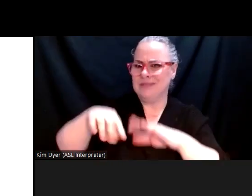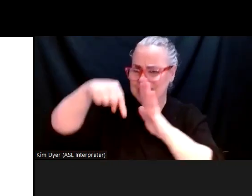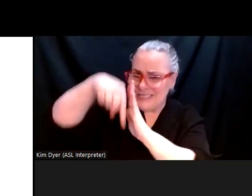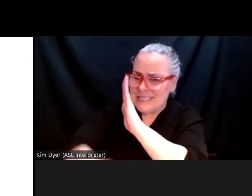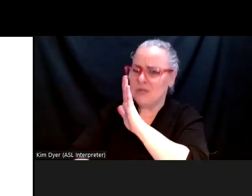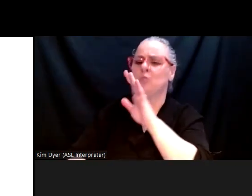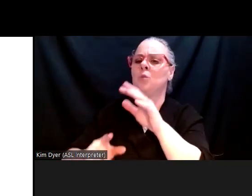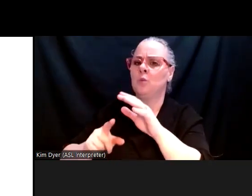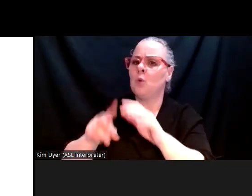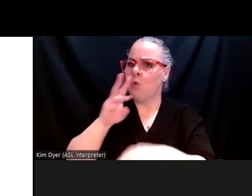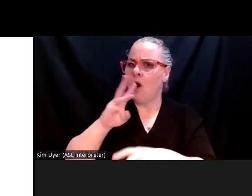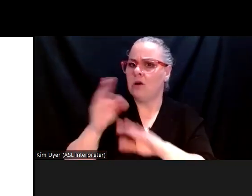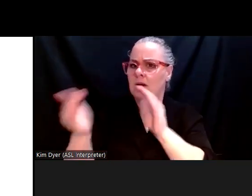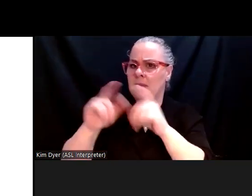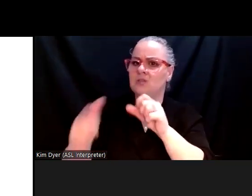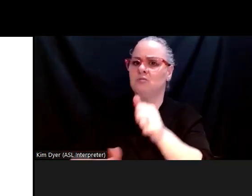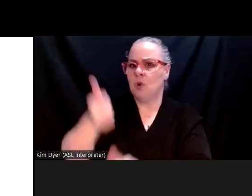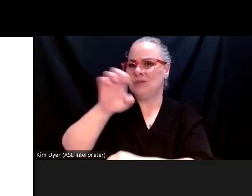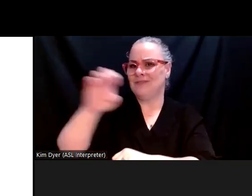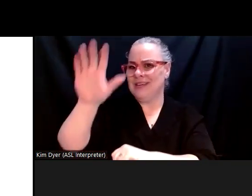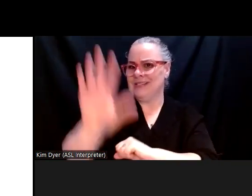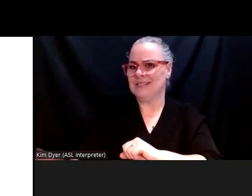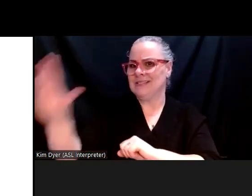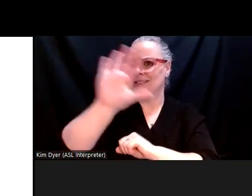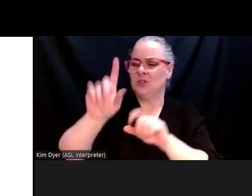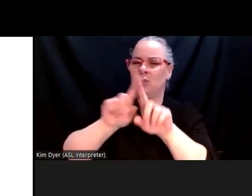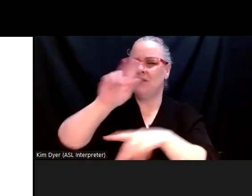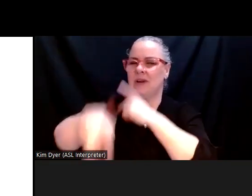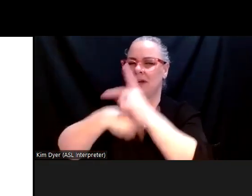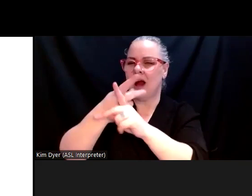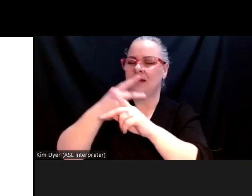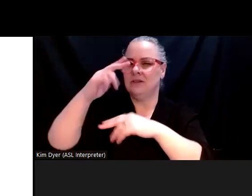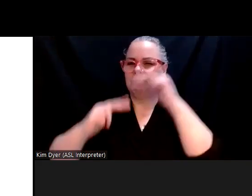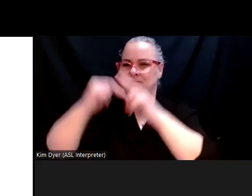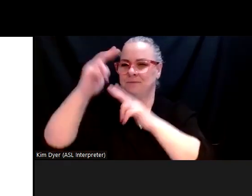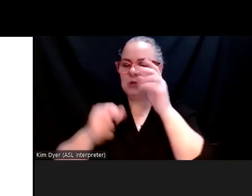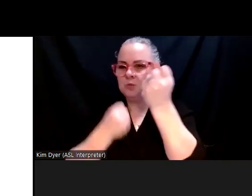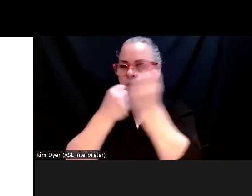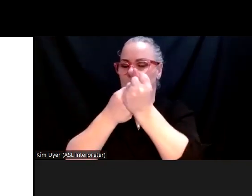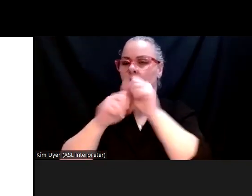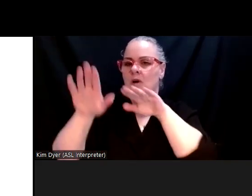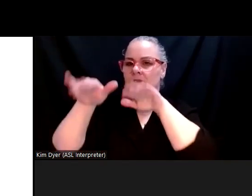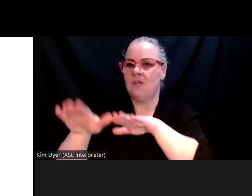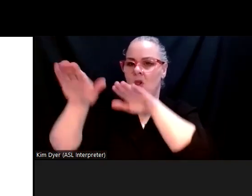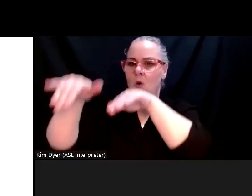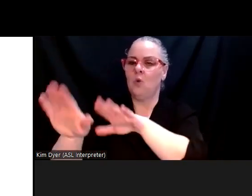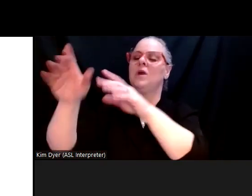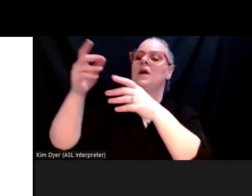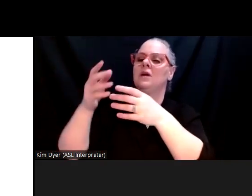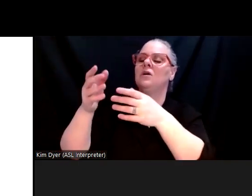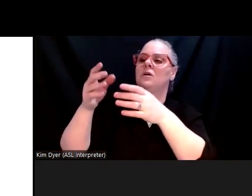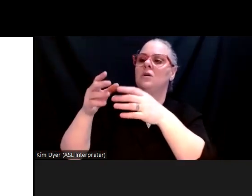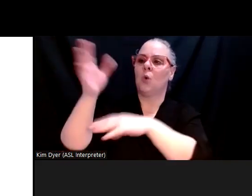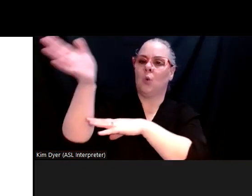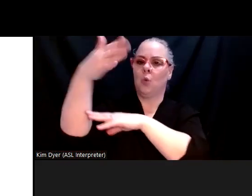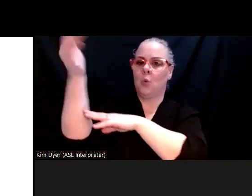Eastern Seaboard and requires a different kind of port infrastructure to support floating wind turbines.